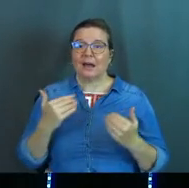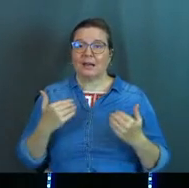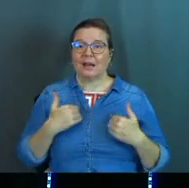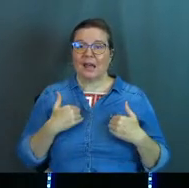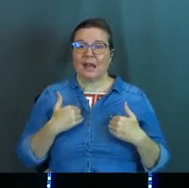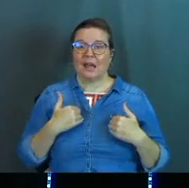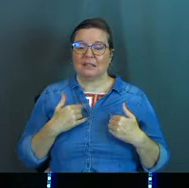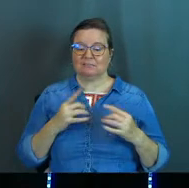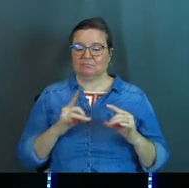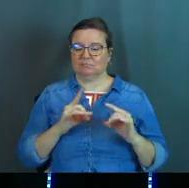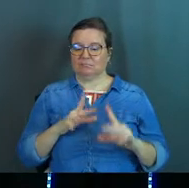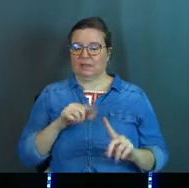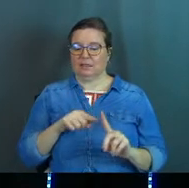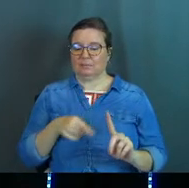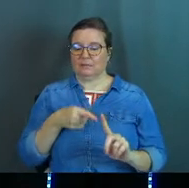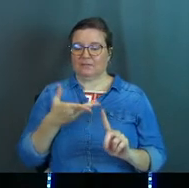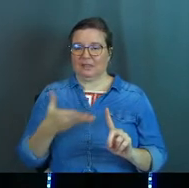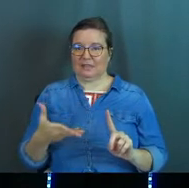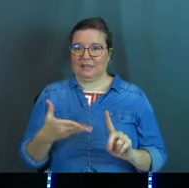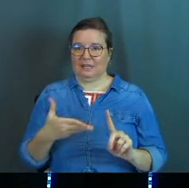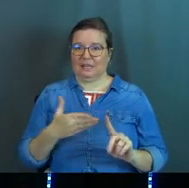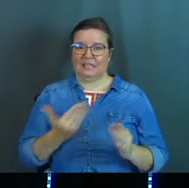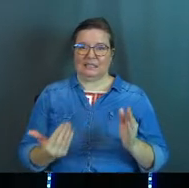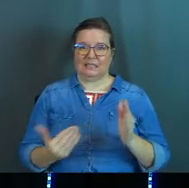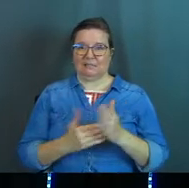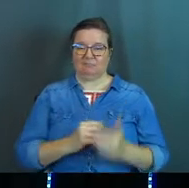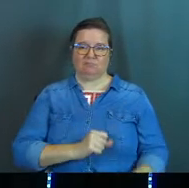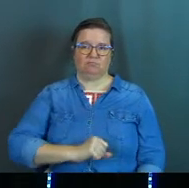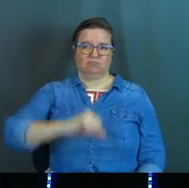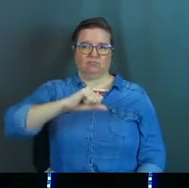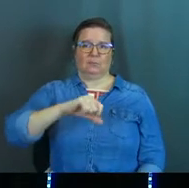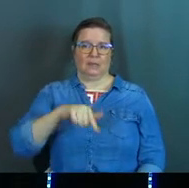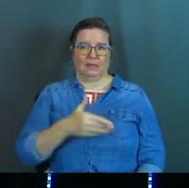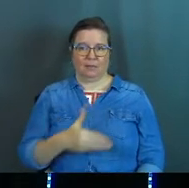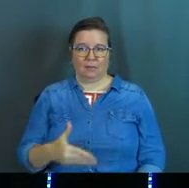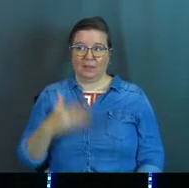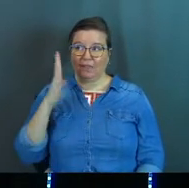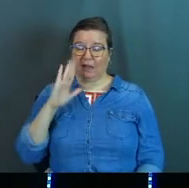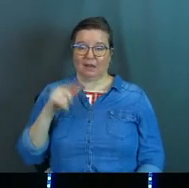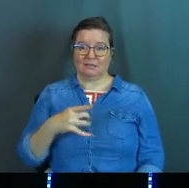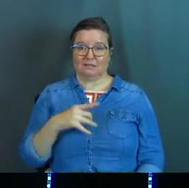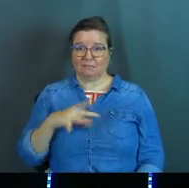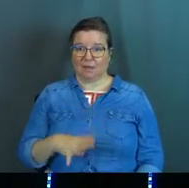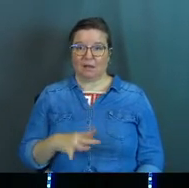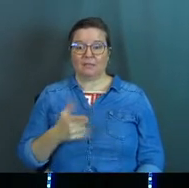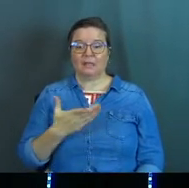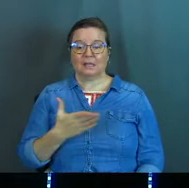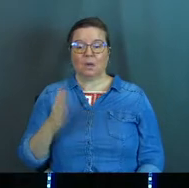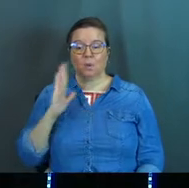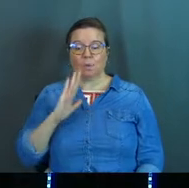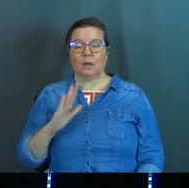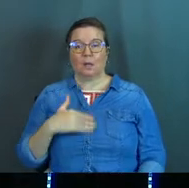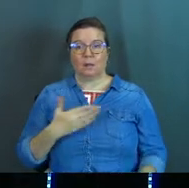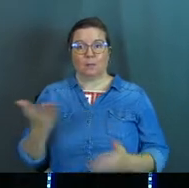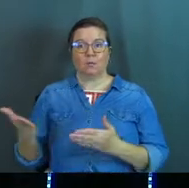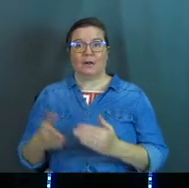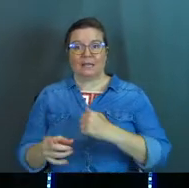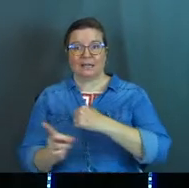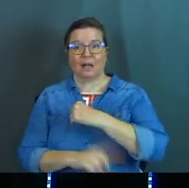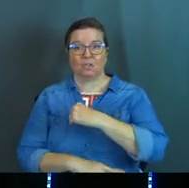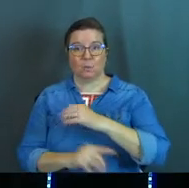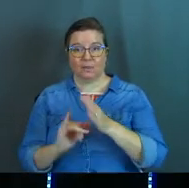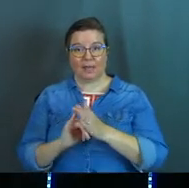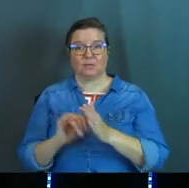has cursed this particular thing. God is against this particular thing. This particular thing will bring consequence. That's